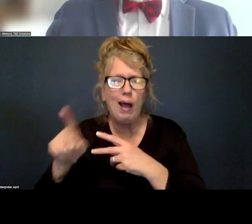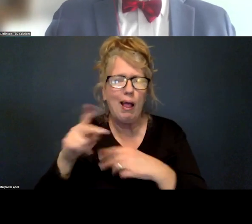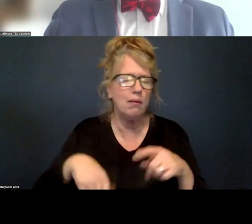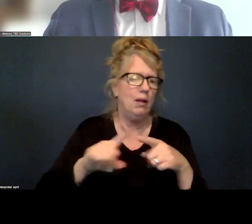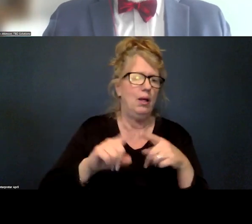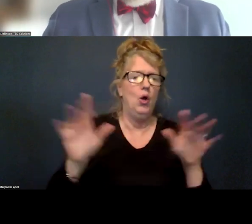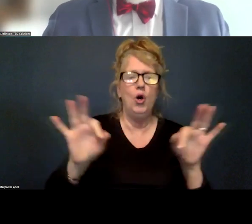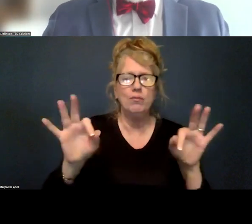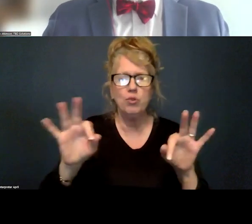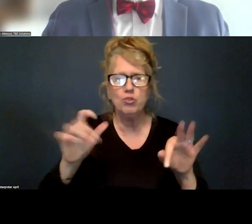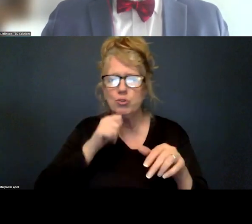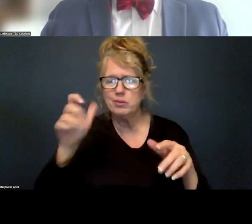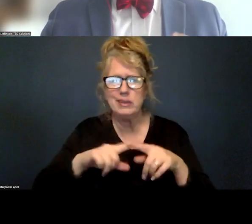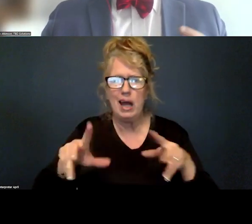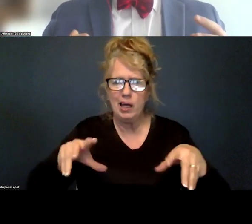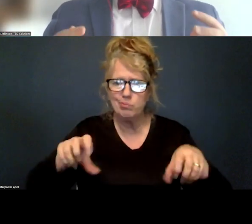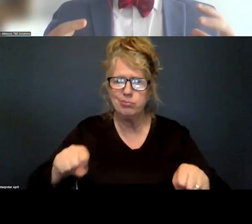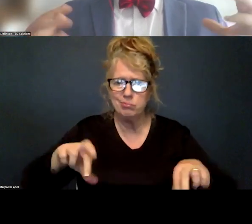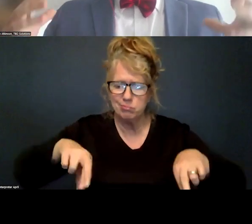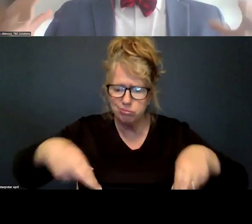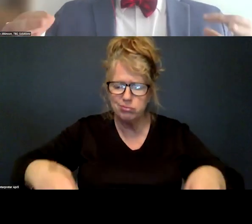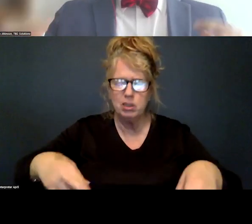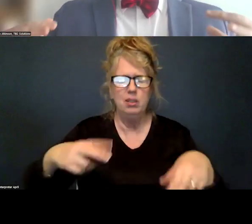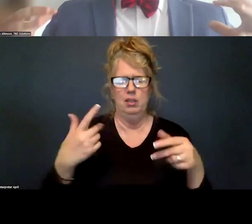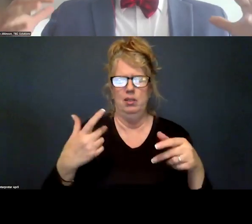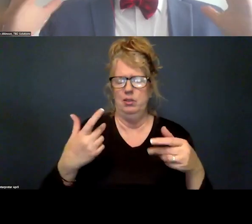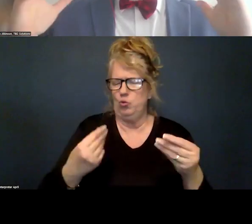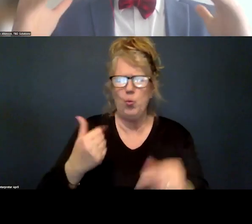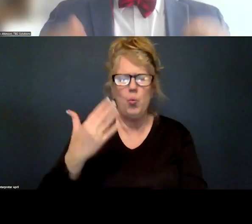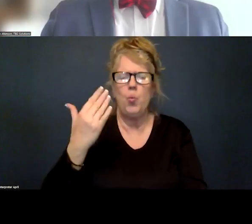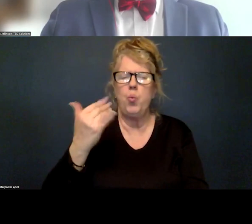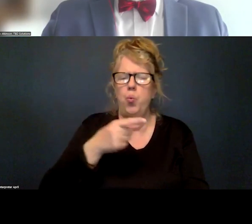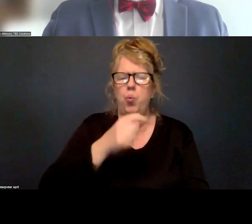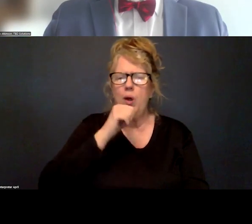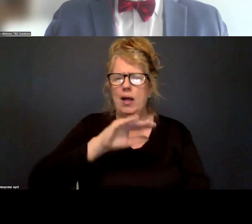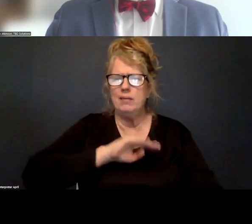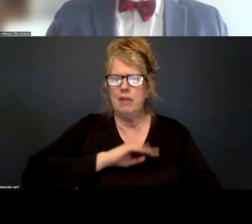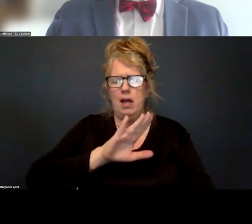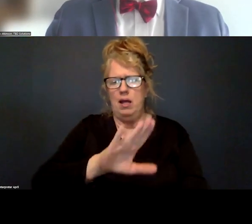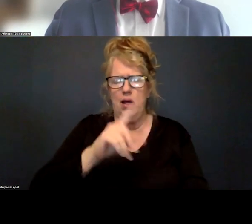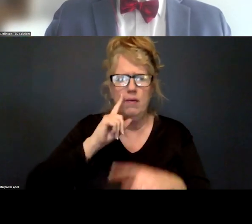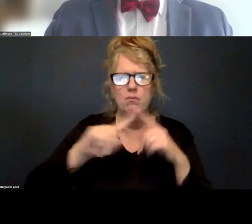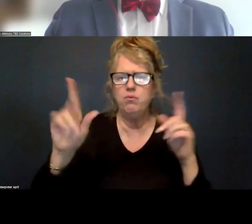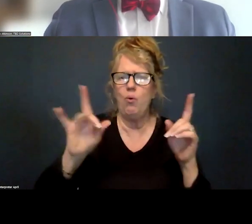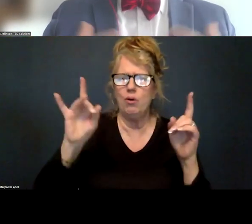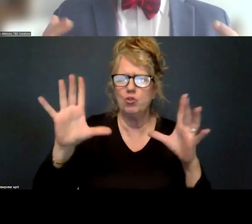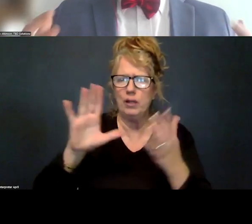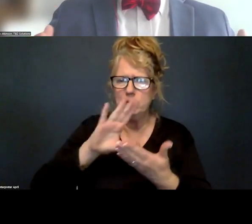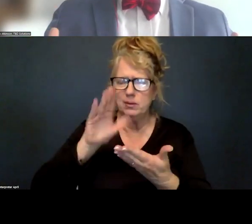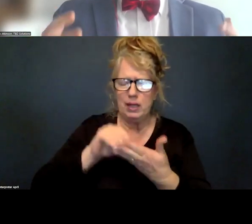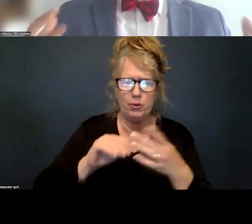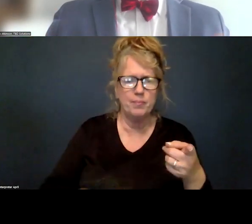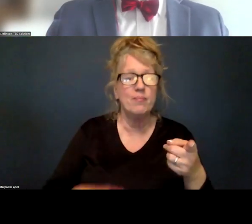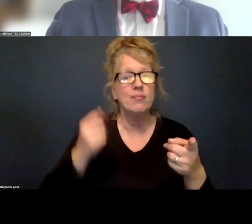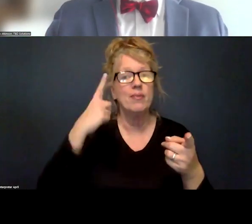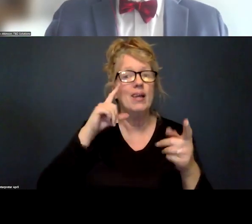furniture isn't bolted to the ground? Why wouldn't this meet your definition of a crisis service? Well, this is a